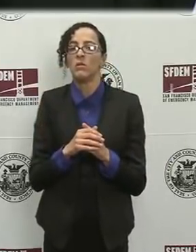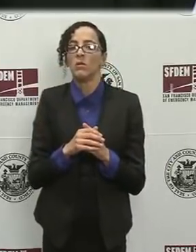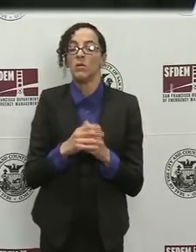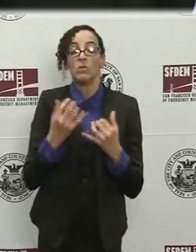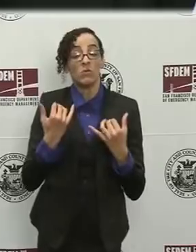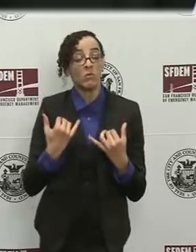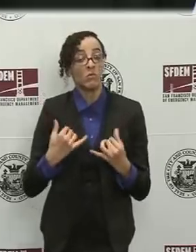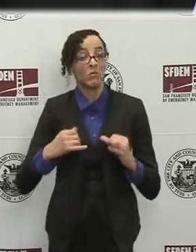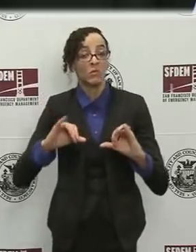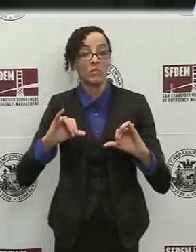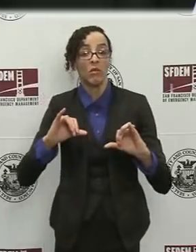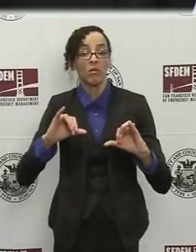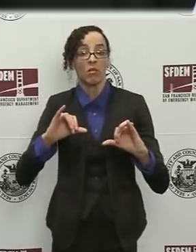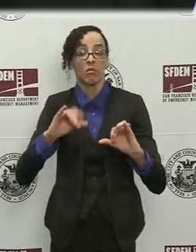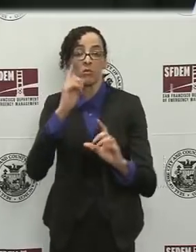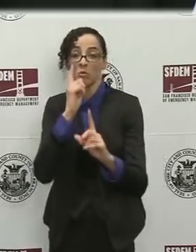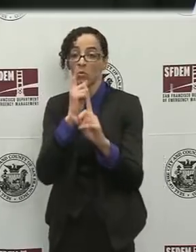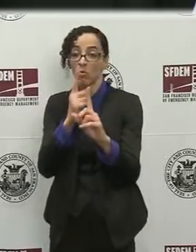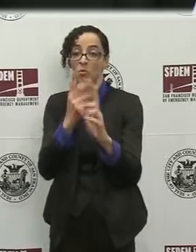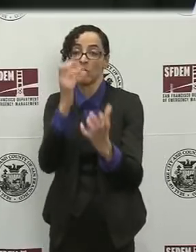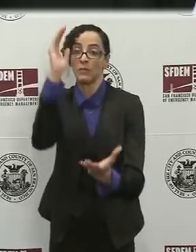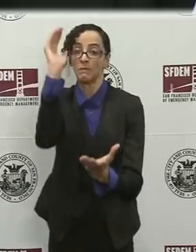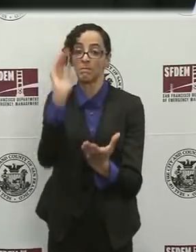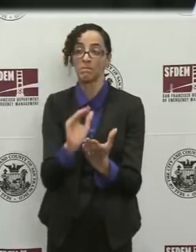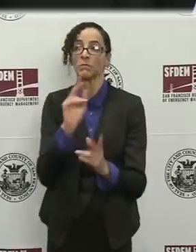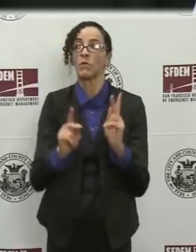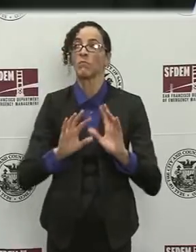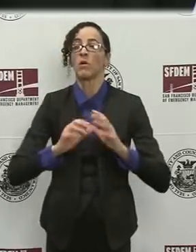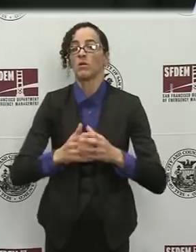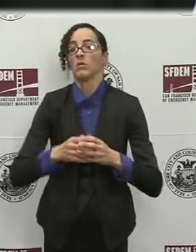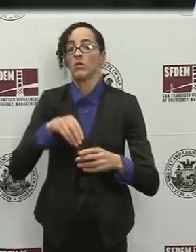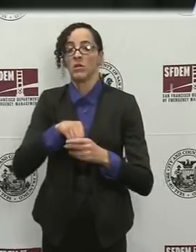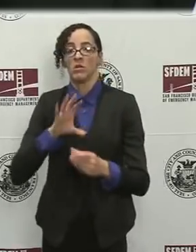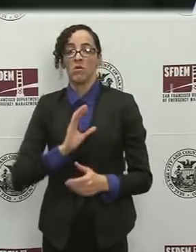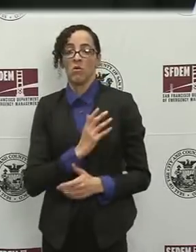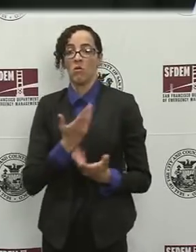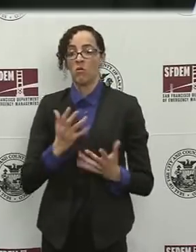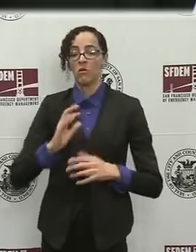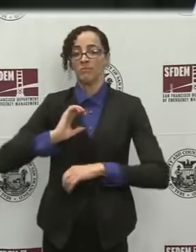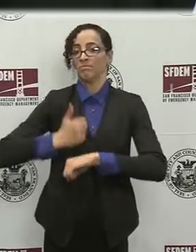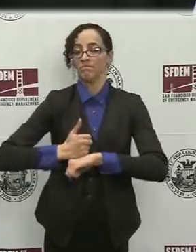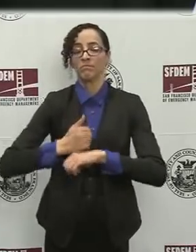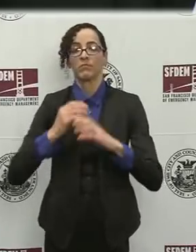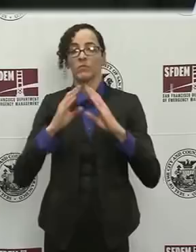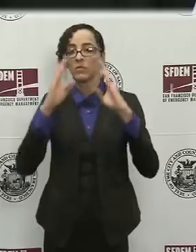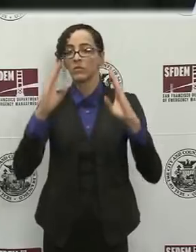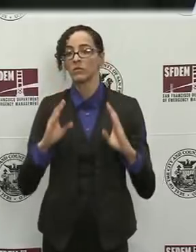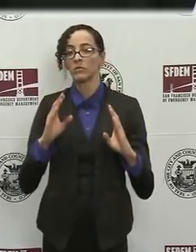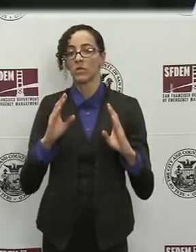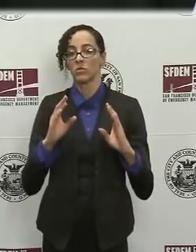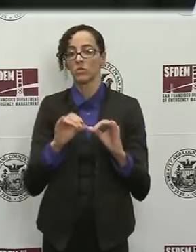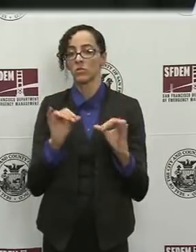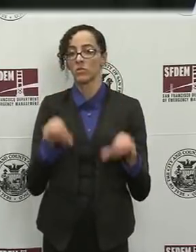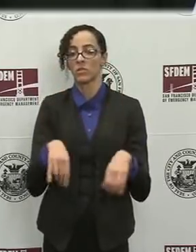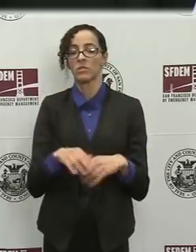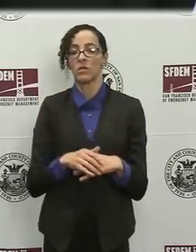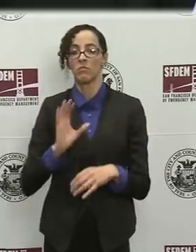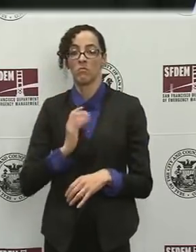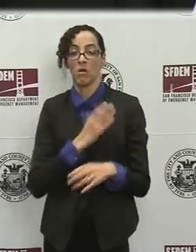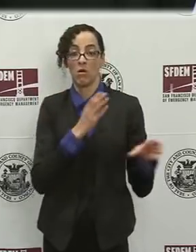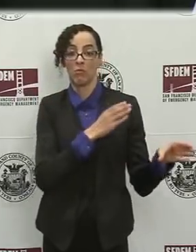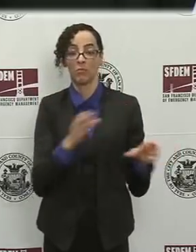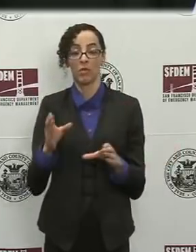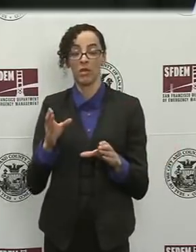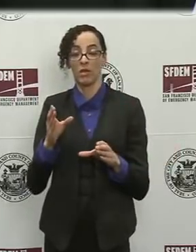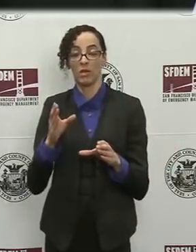however, of reducing the populations in our existing shelter system. The plan moving forward now is to achieve